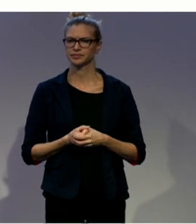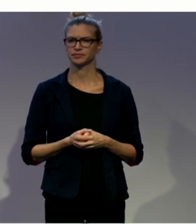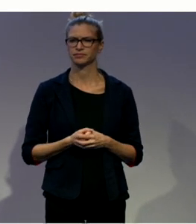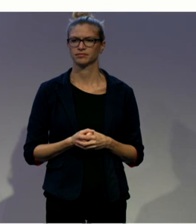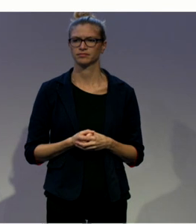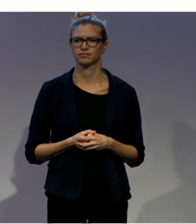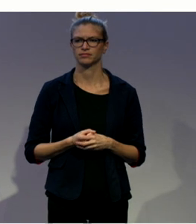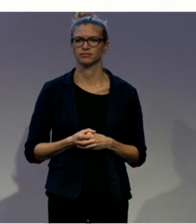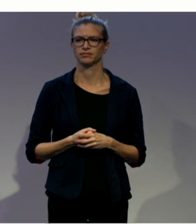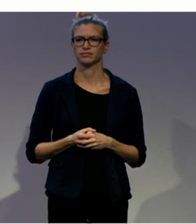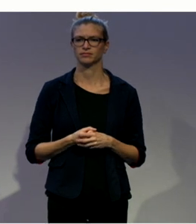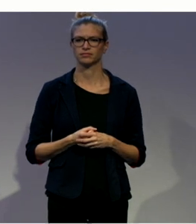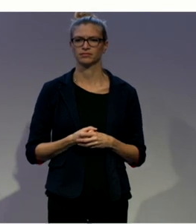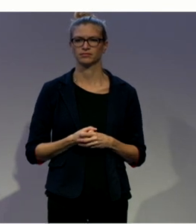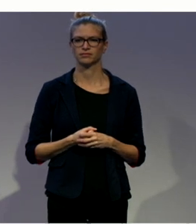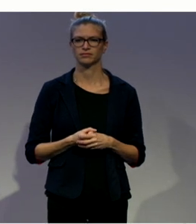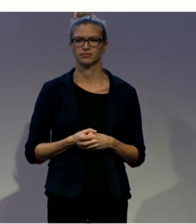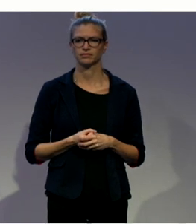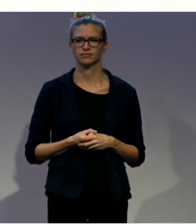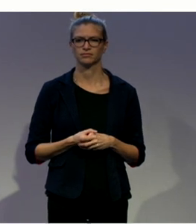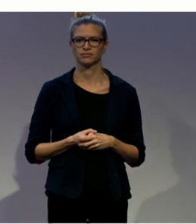tenemos aproximadamente